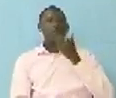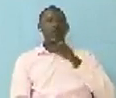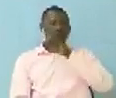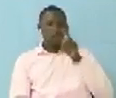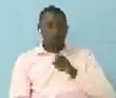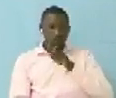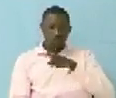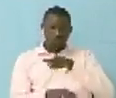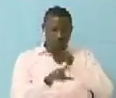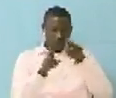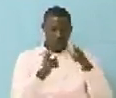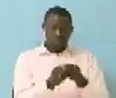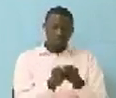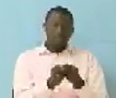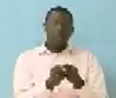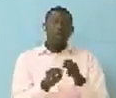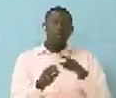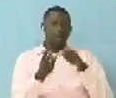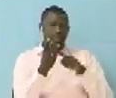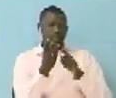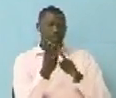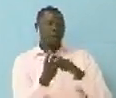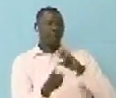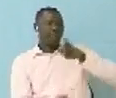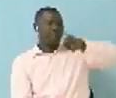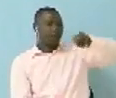then you have the junglers.